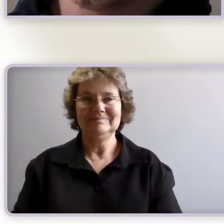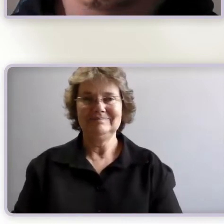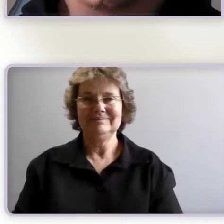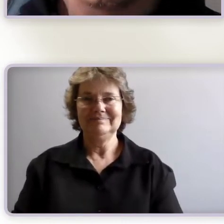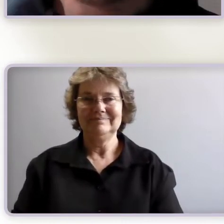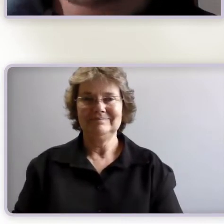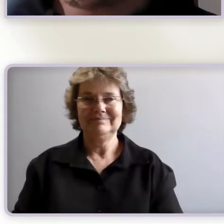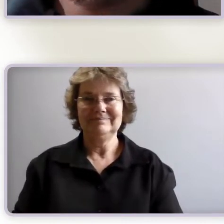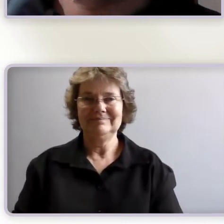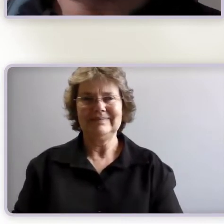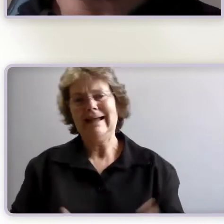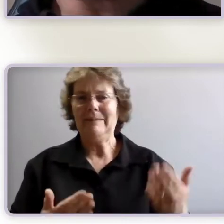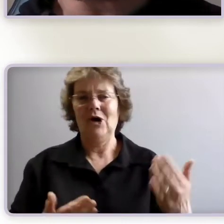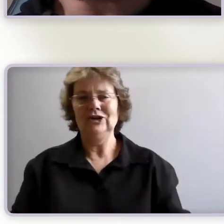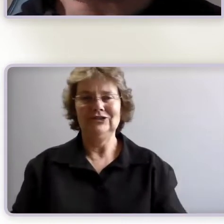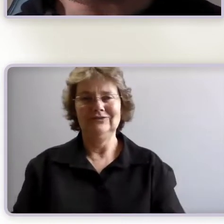Come on.